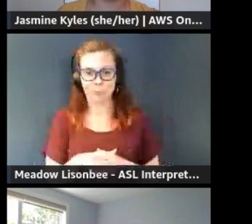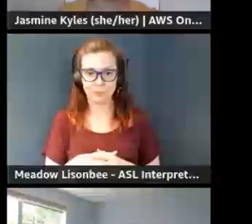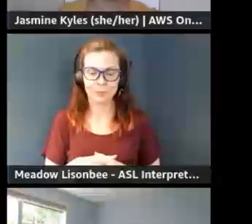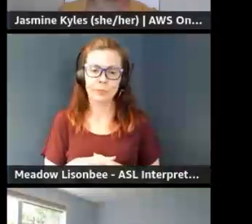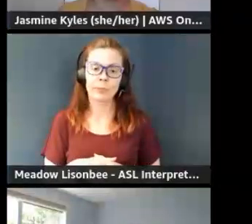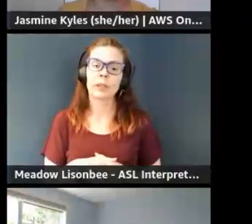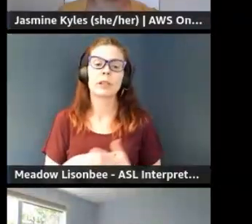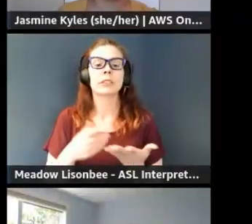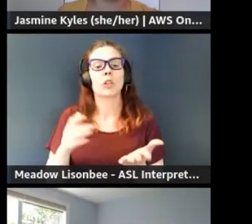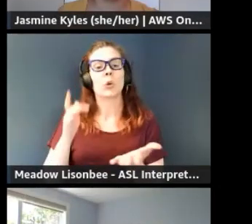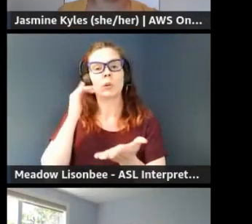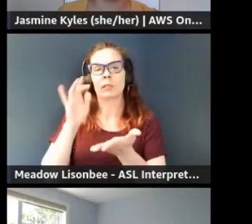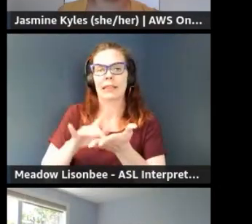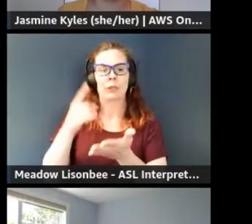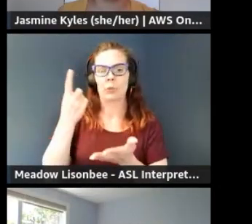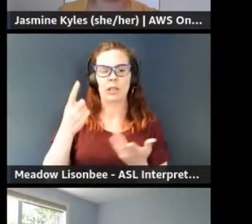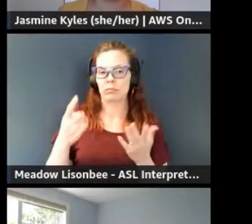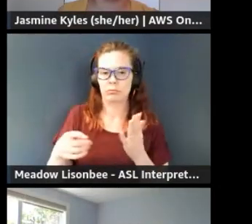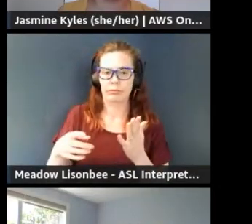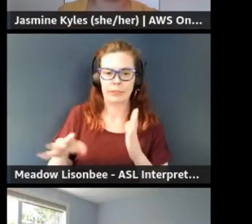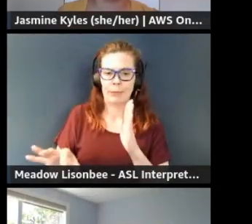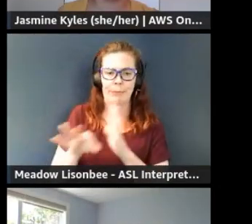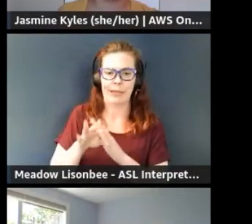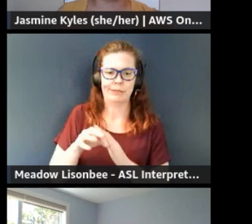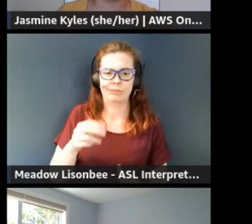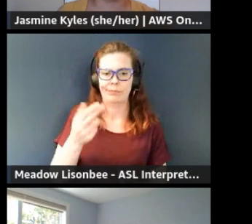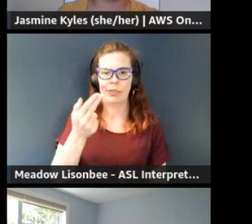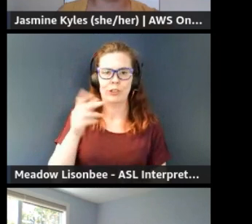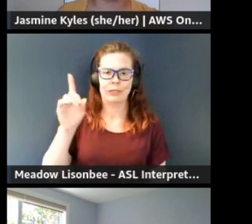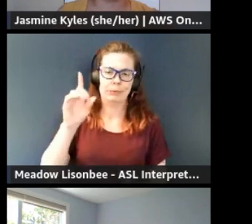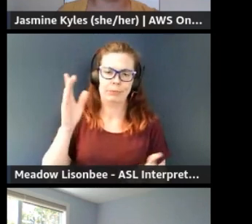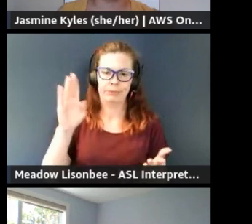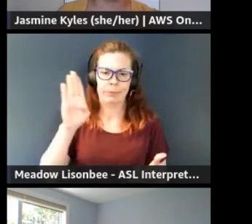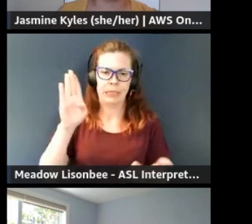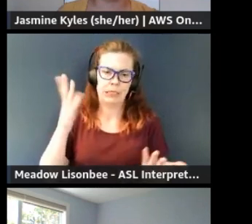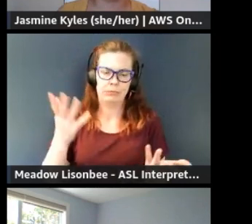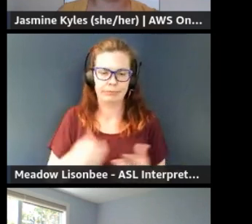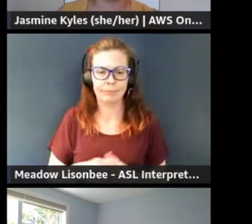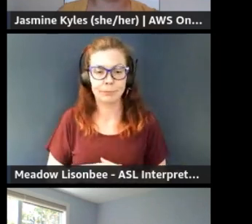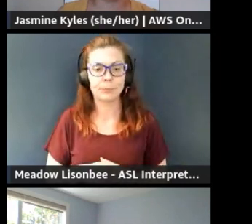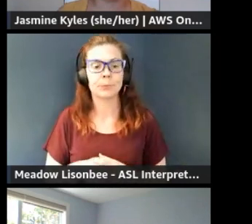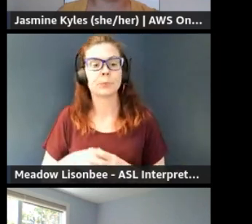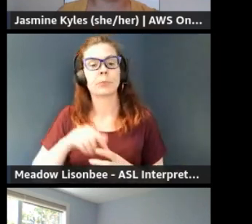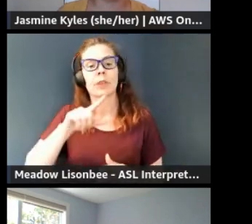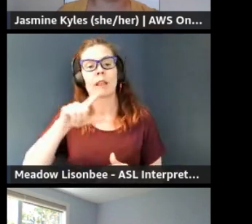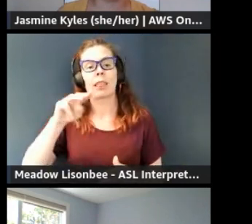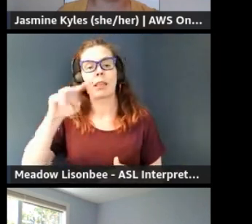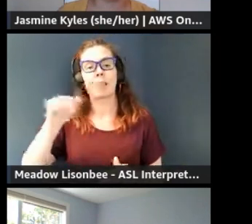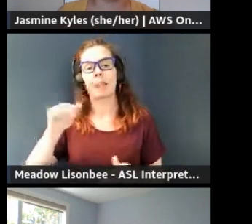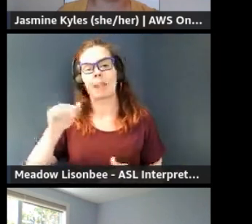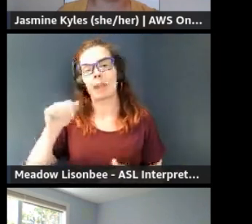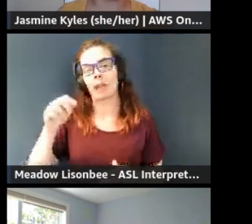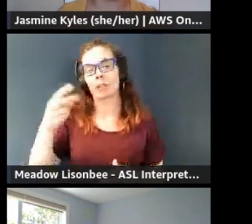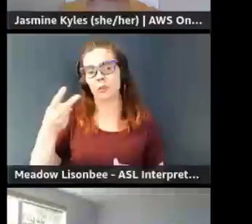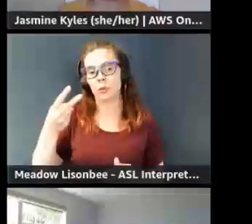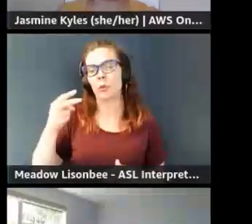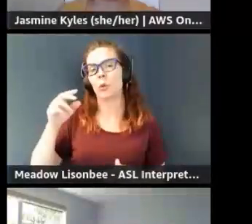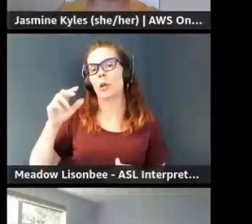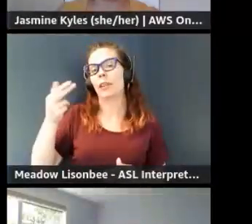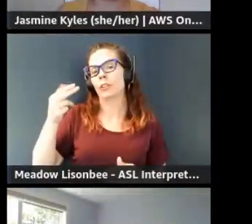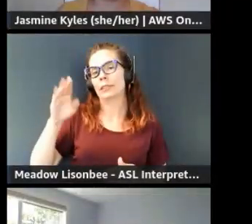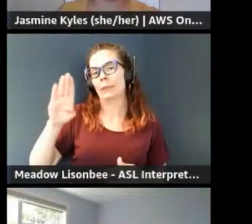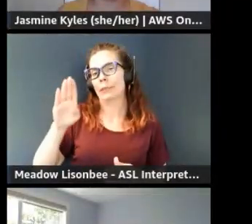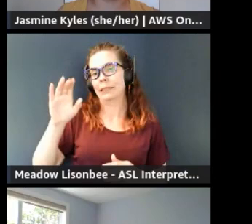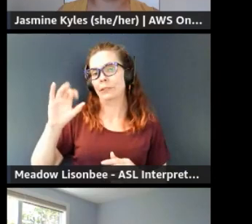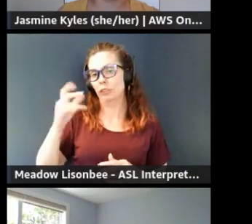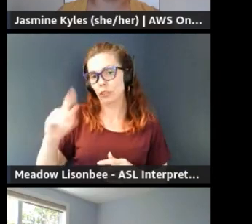So if we click on one of these, let's just choose this 13B model here. Llama 2 13B chat. So you click on that and you immediately